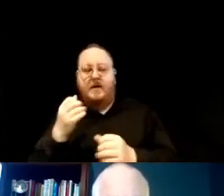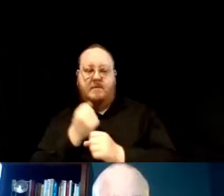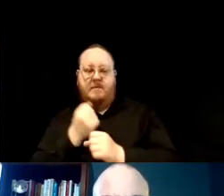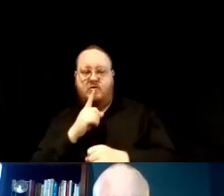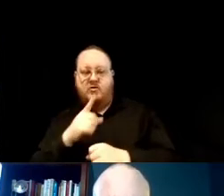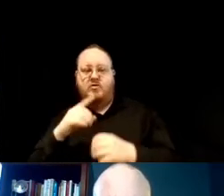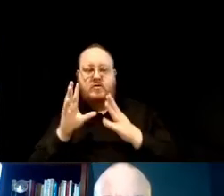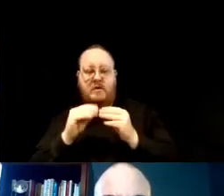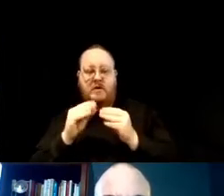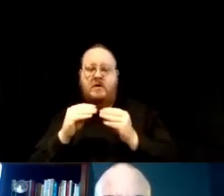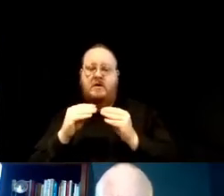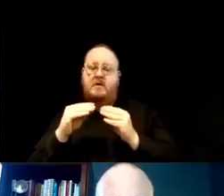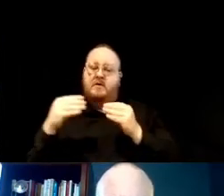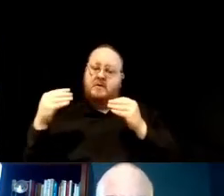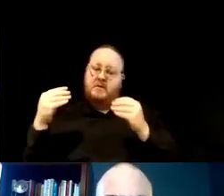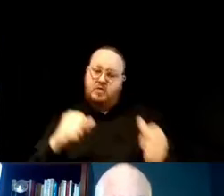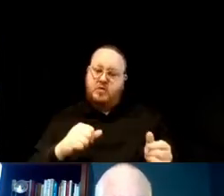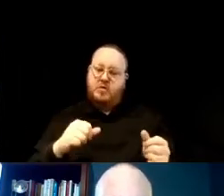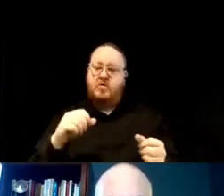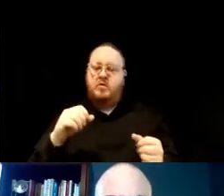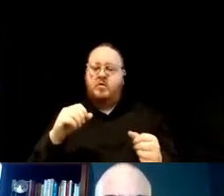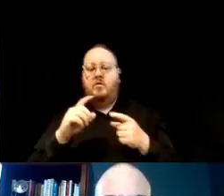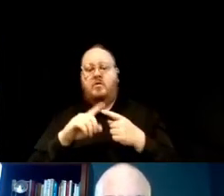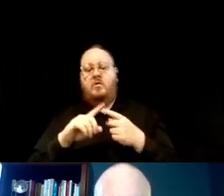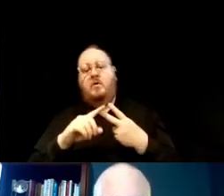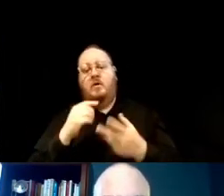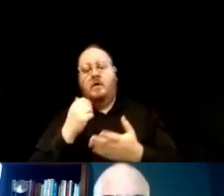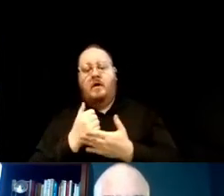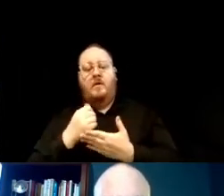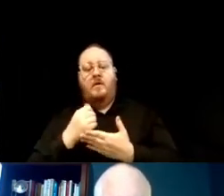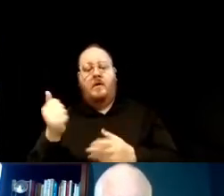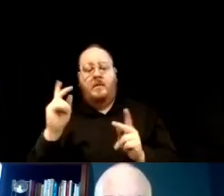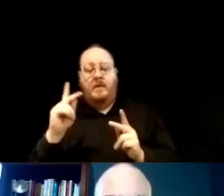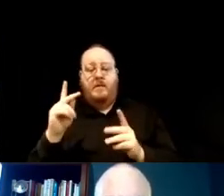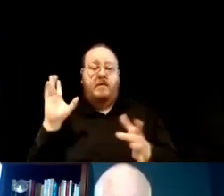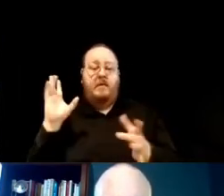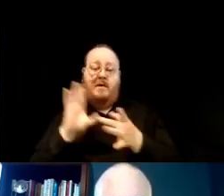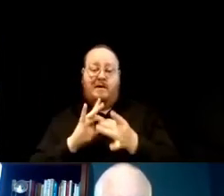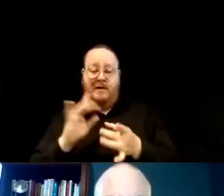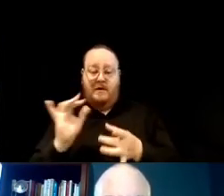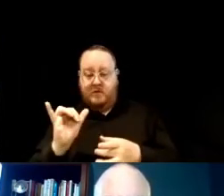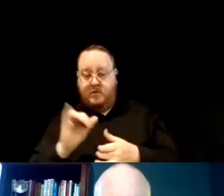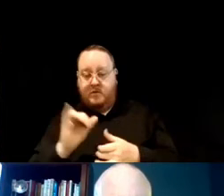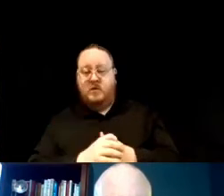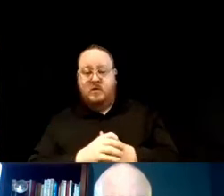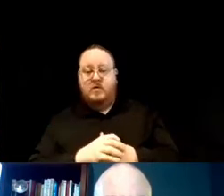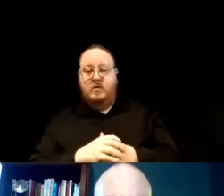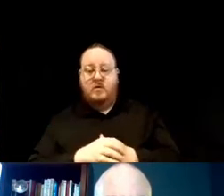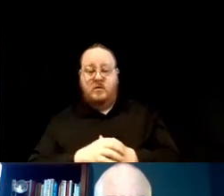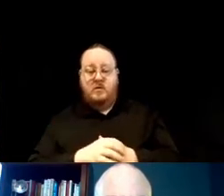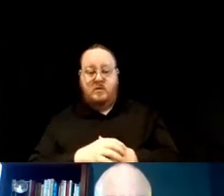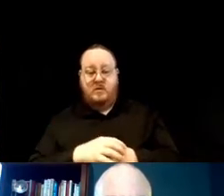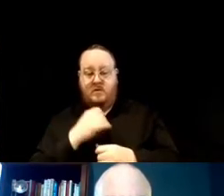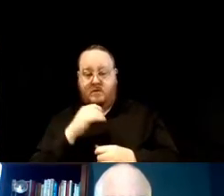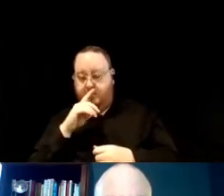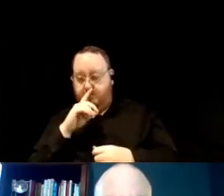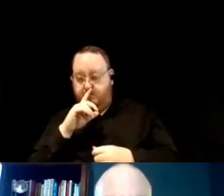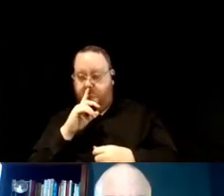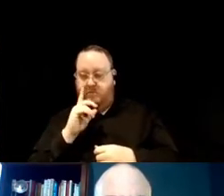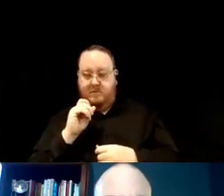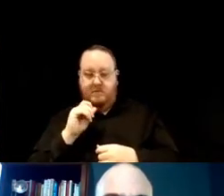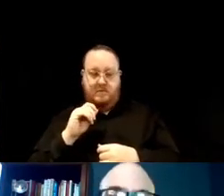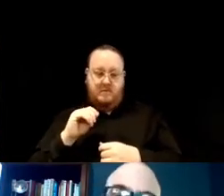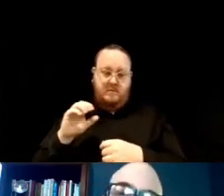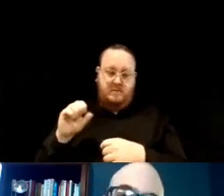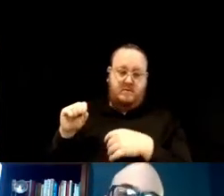go smoother, or to help somebody else connect to it. Zoom is always changing. I mean, it's not